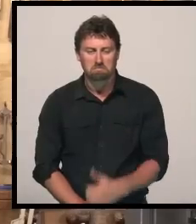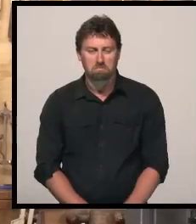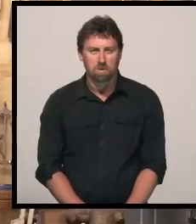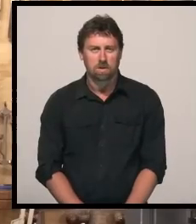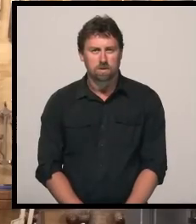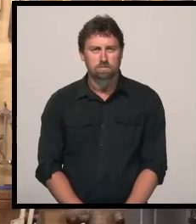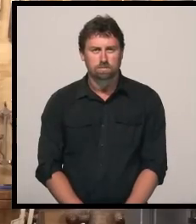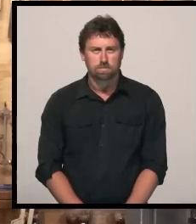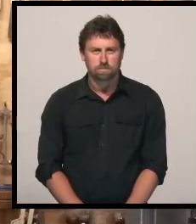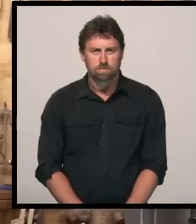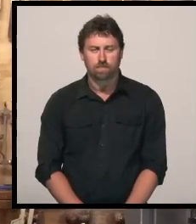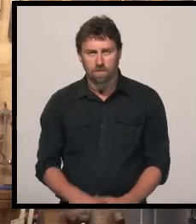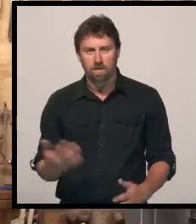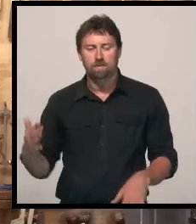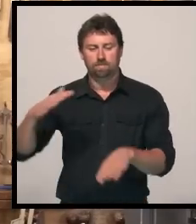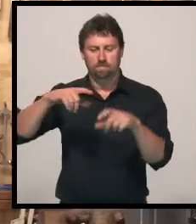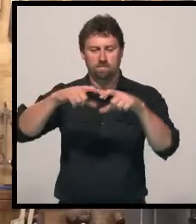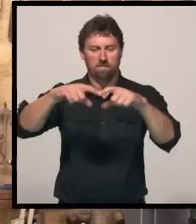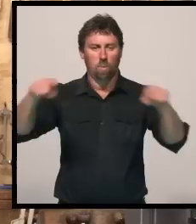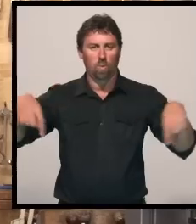Again, another workboard over the top.